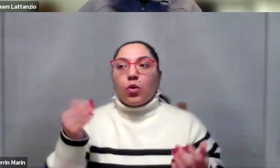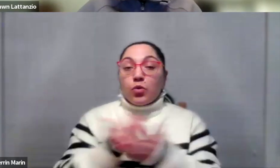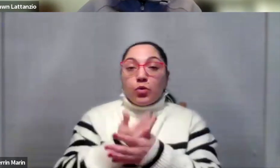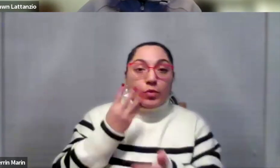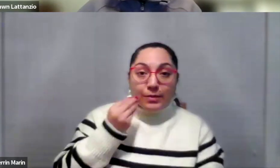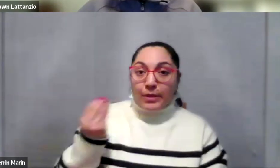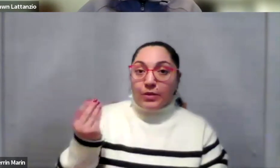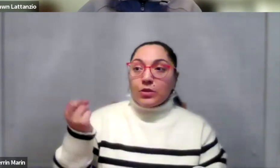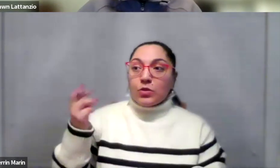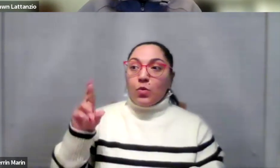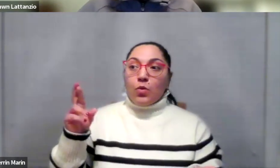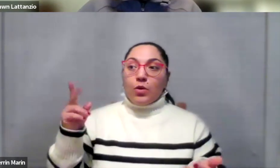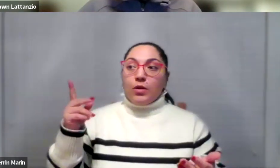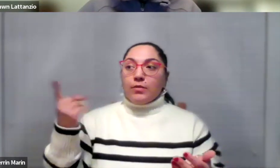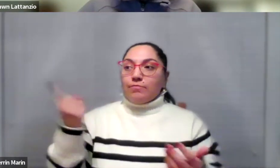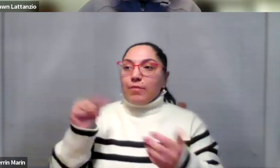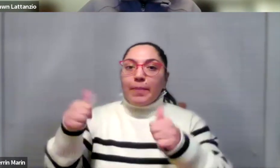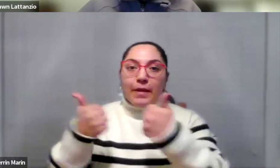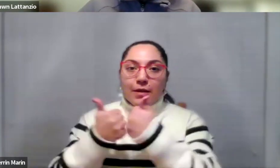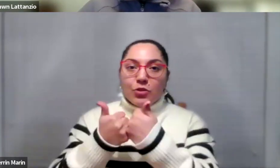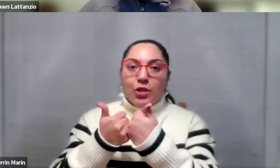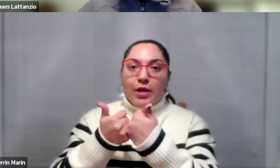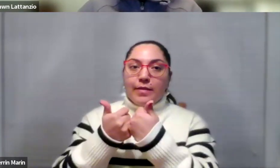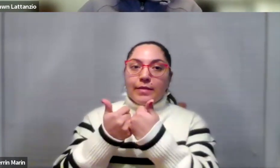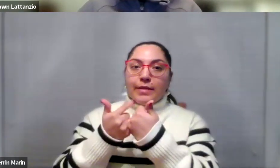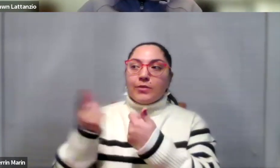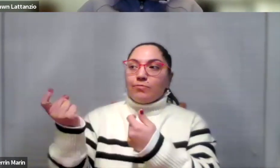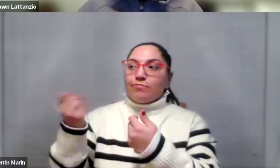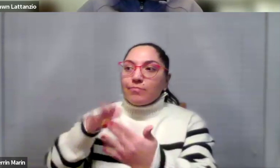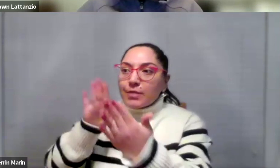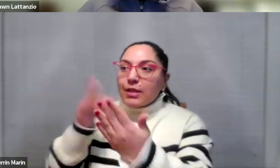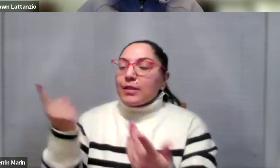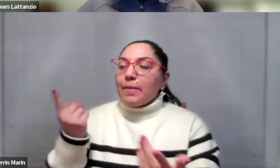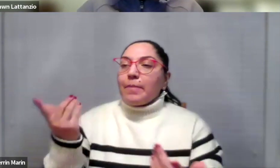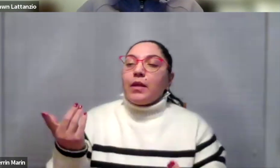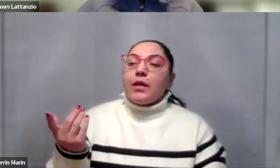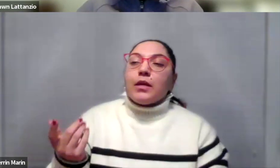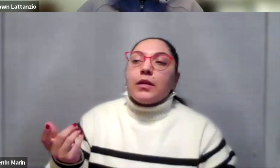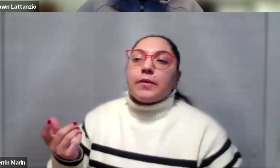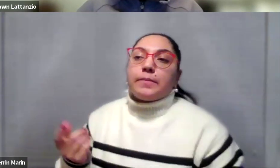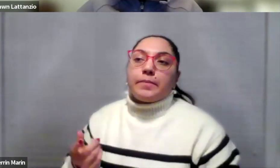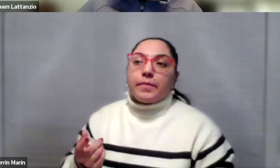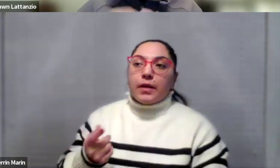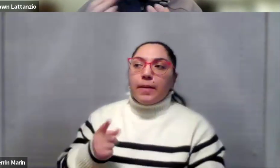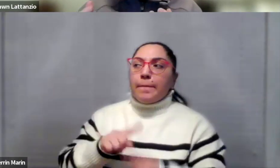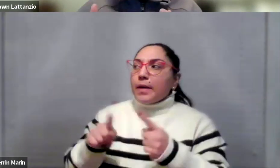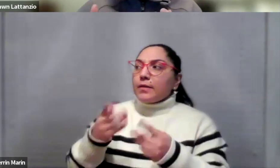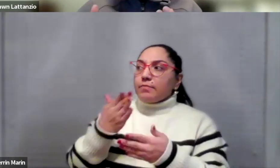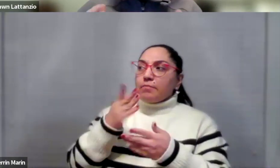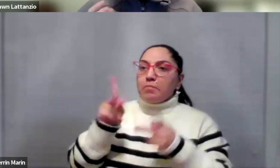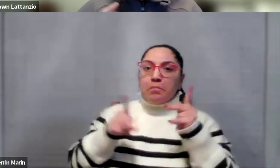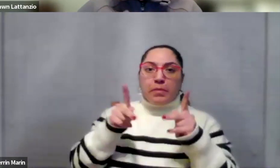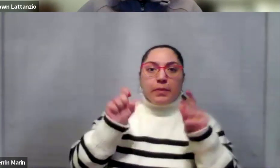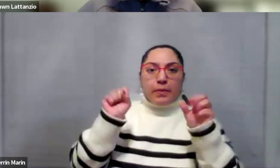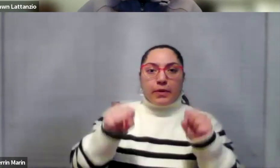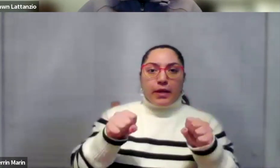experience that has been a challenge for them to handle. But people can continue to get,